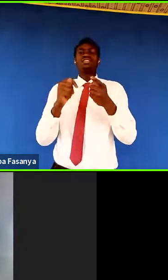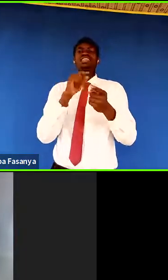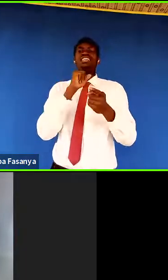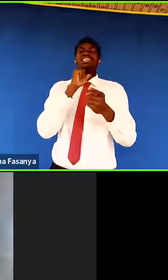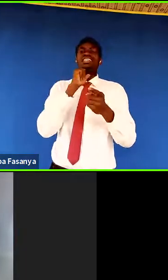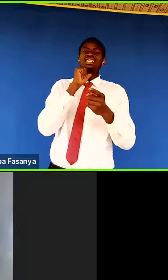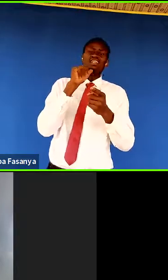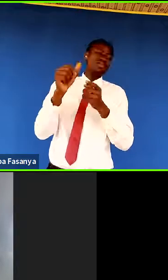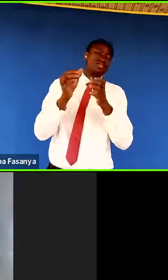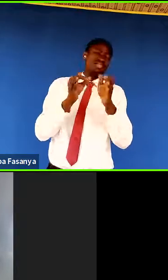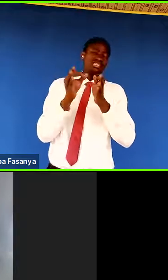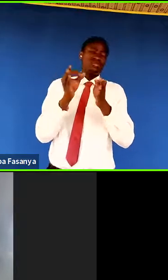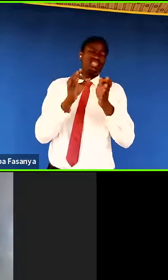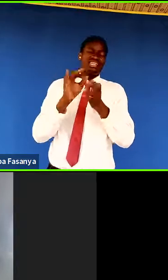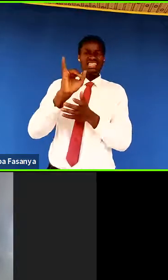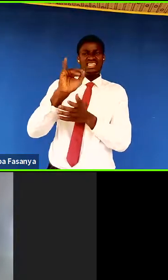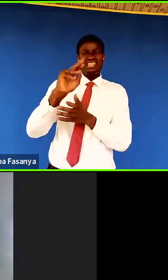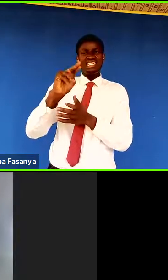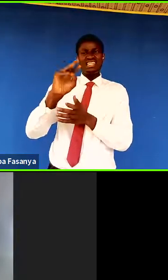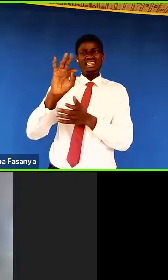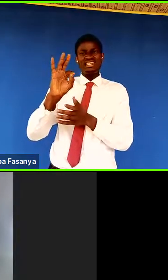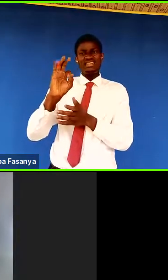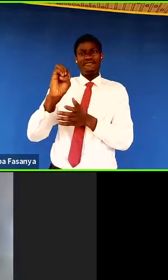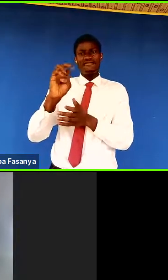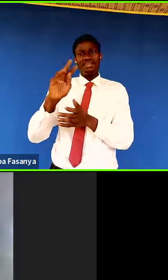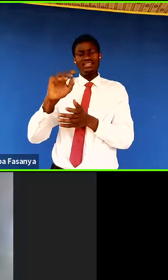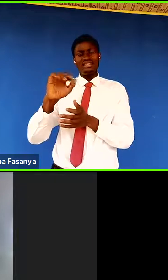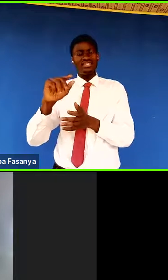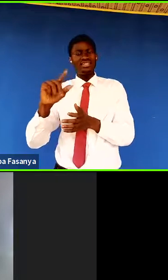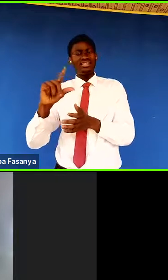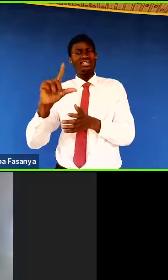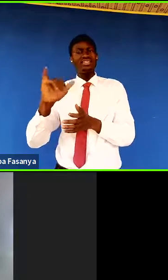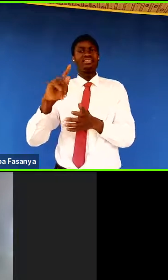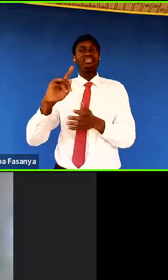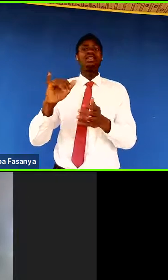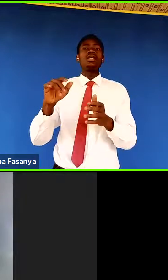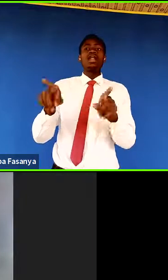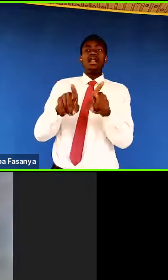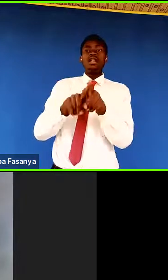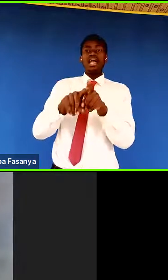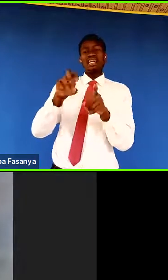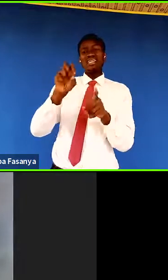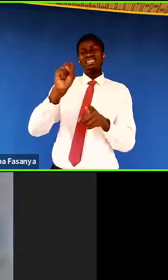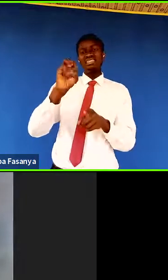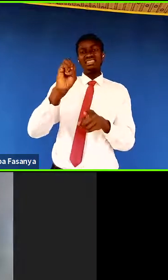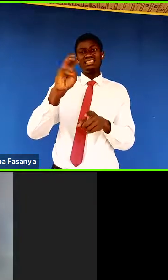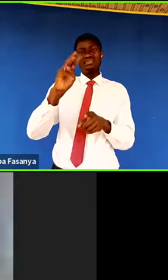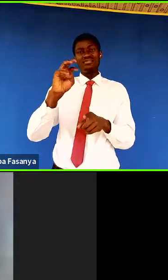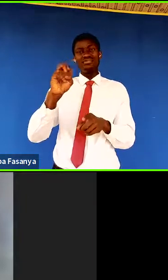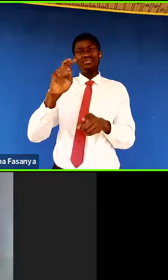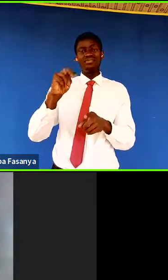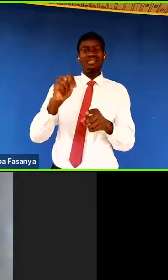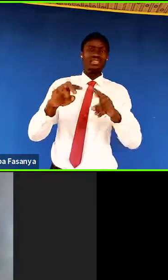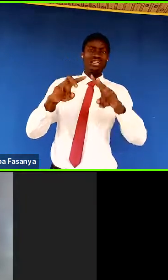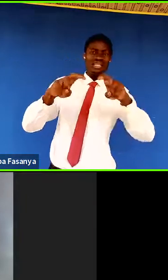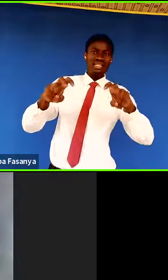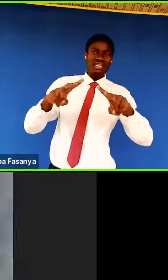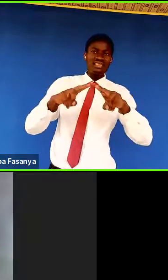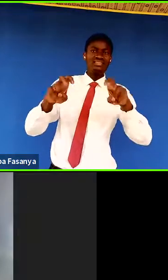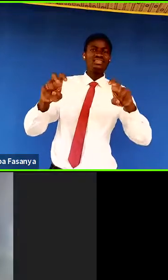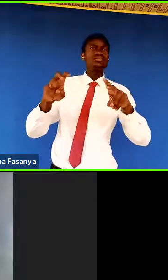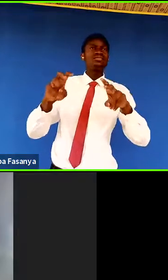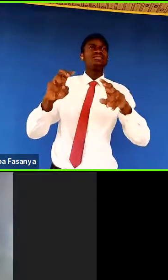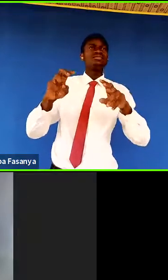further tests such as semen analysis can help, and there's some processes such as DNA fragmentation that can be. Semen analysis